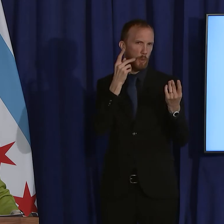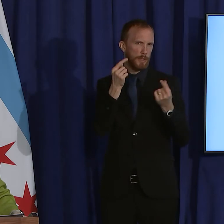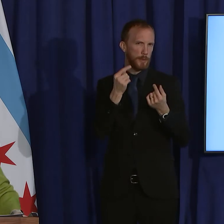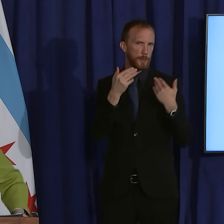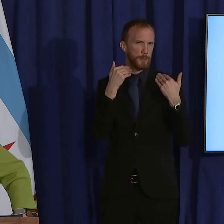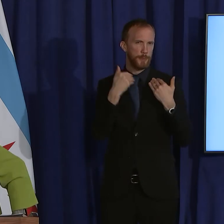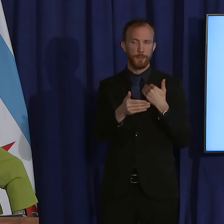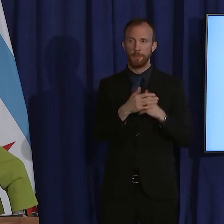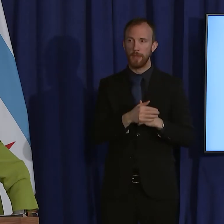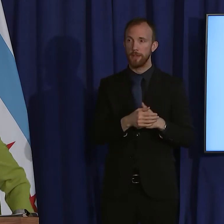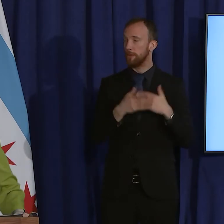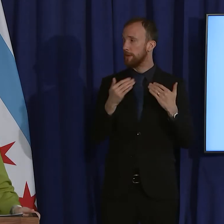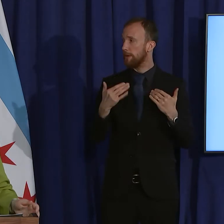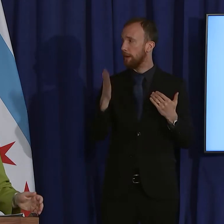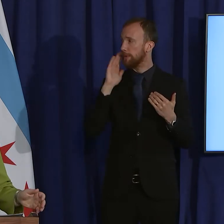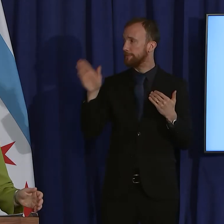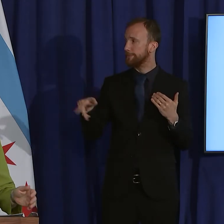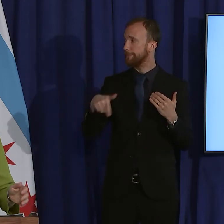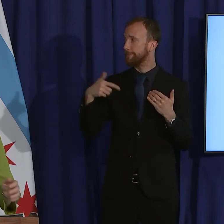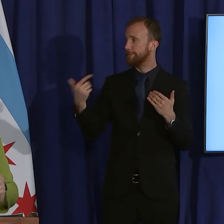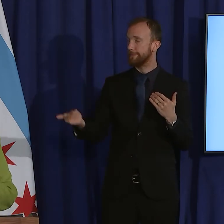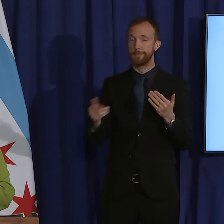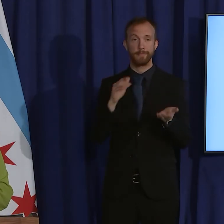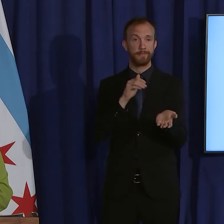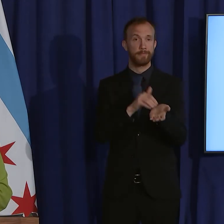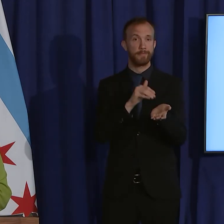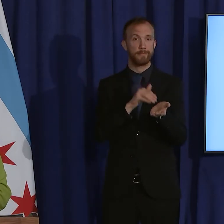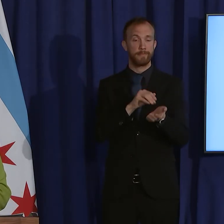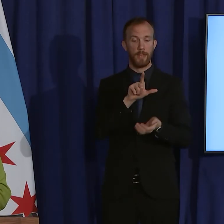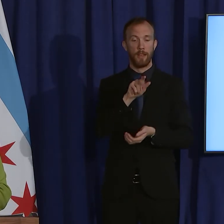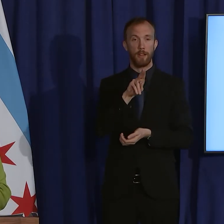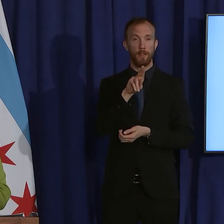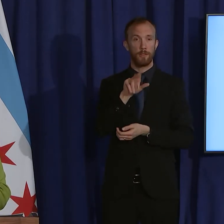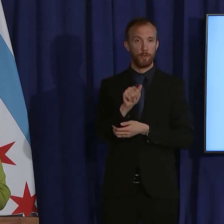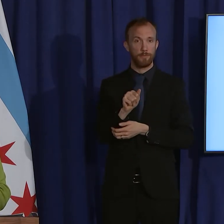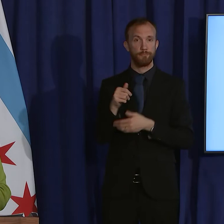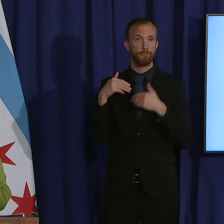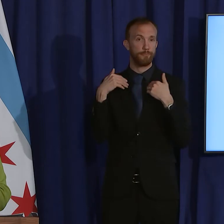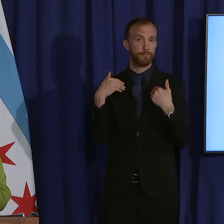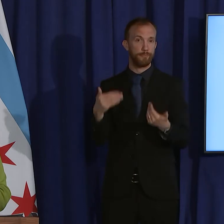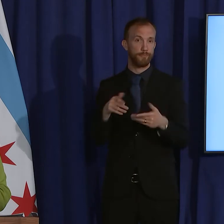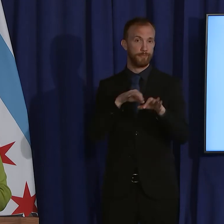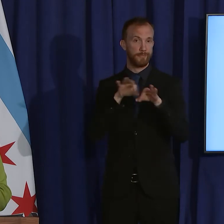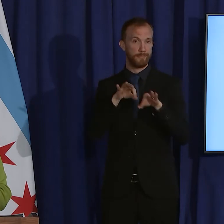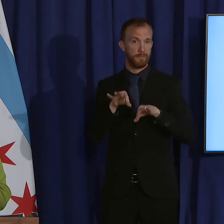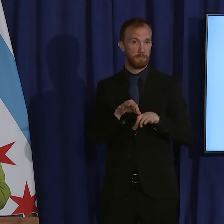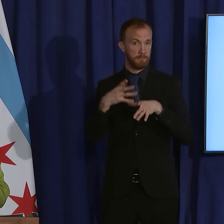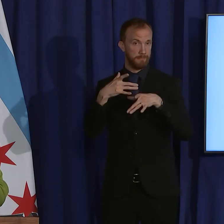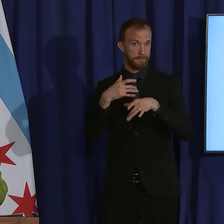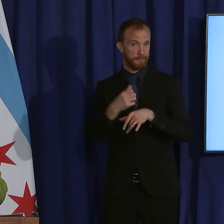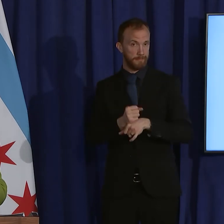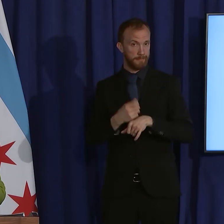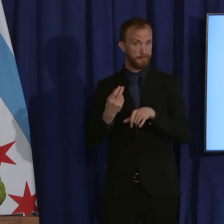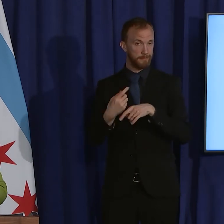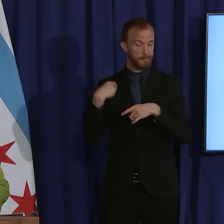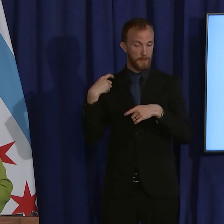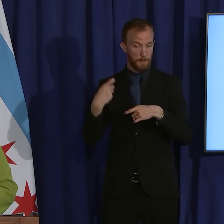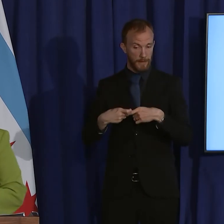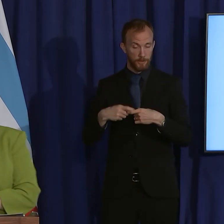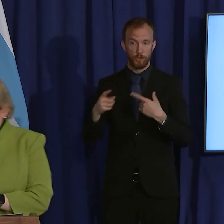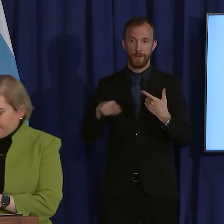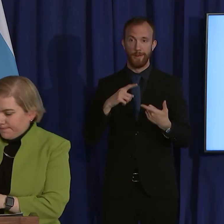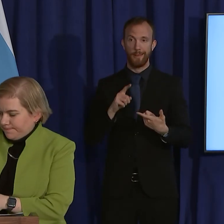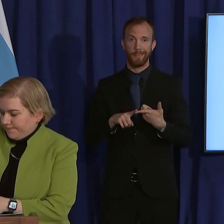And with that, I will ask Dr. Geraldine Luna to come up just to give a summary of some of that information in Spanish, and then we'll come back and